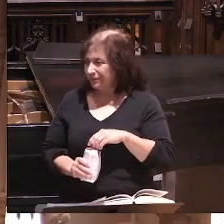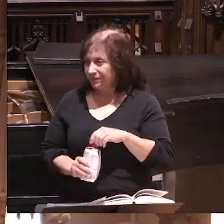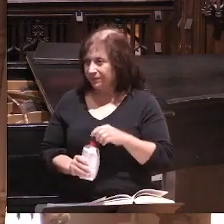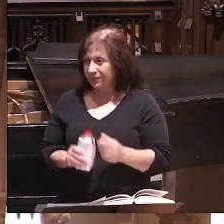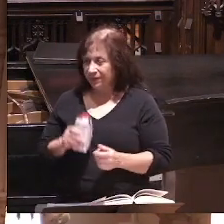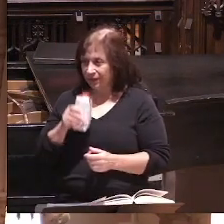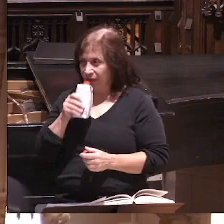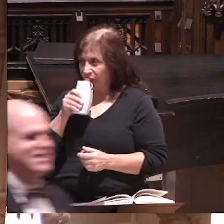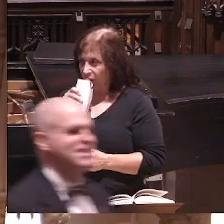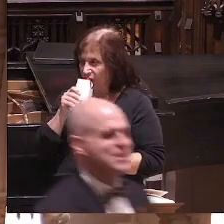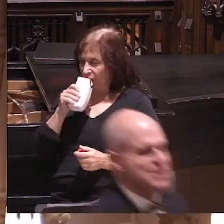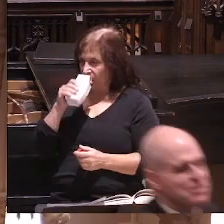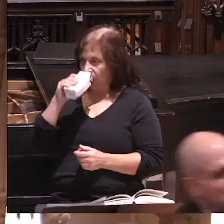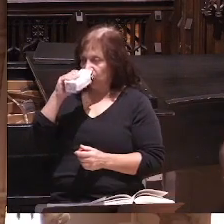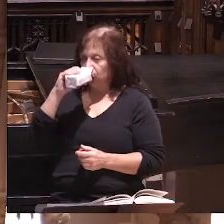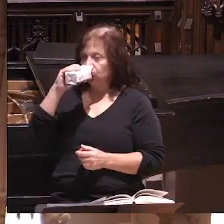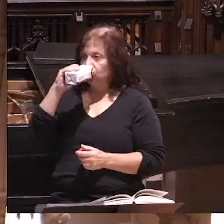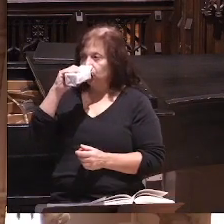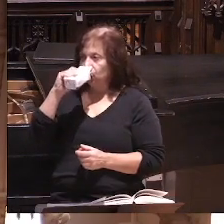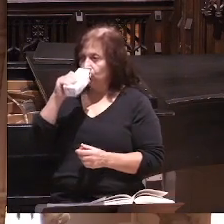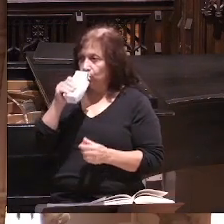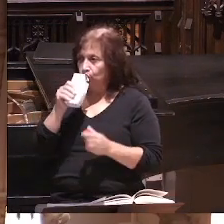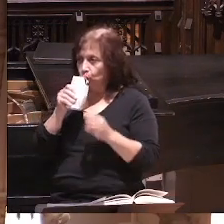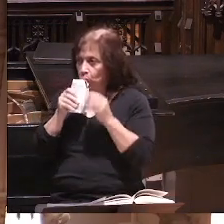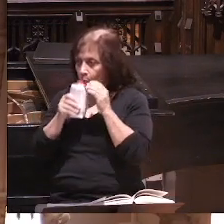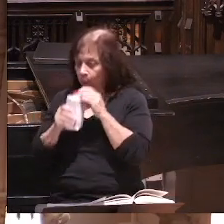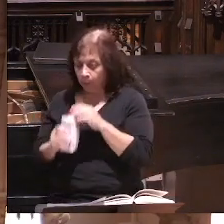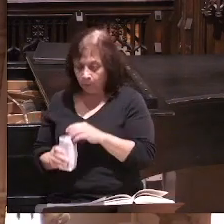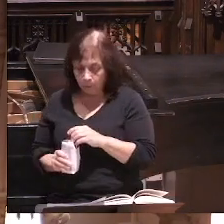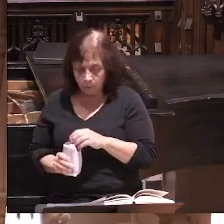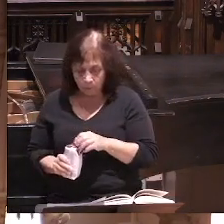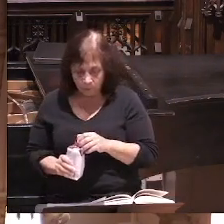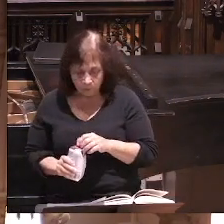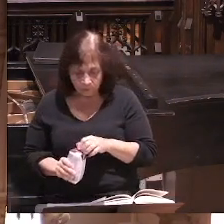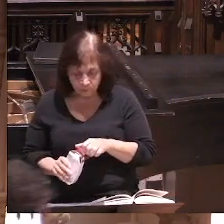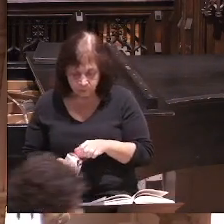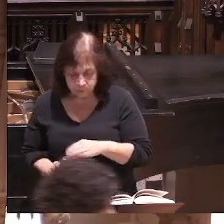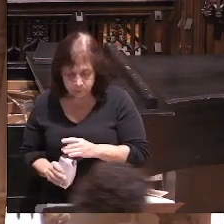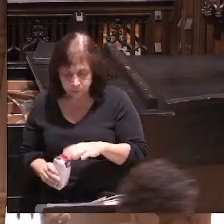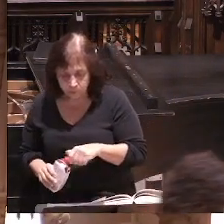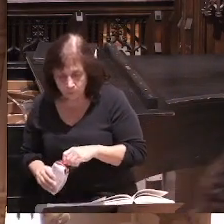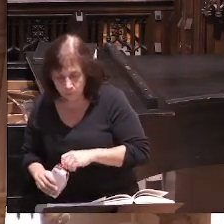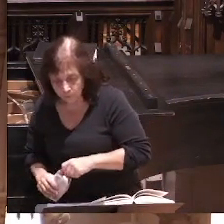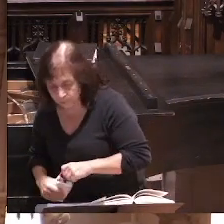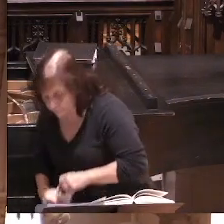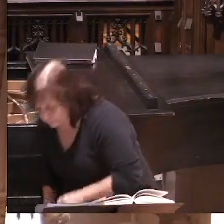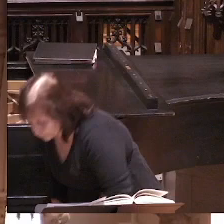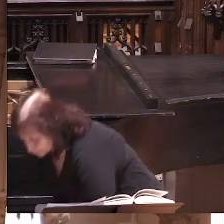Thank you.